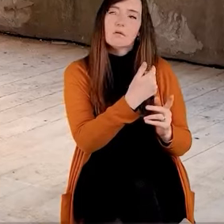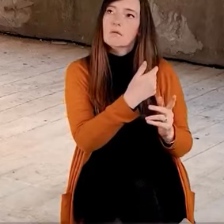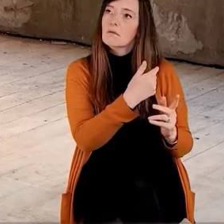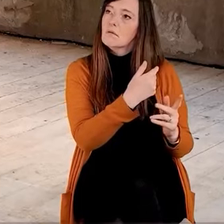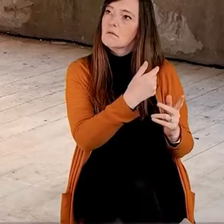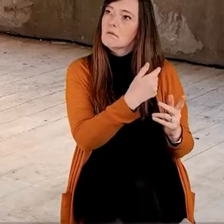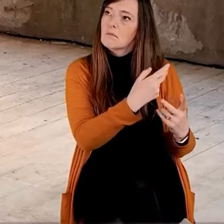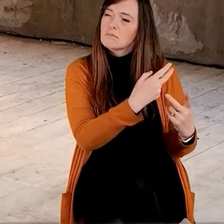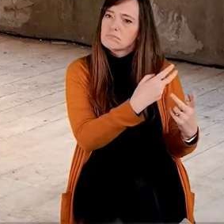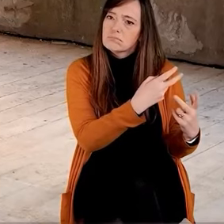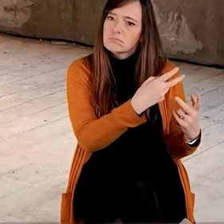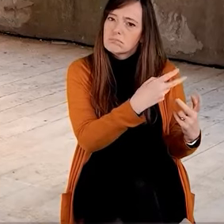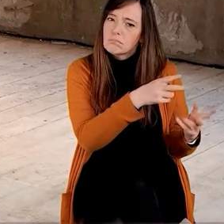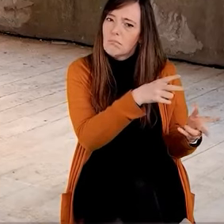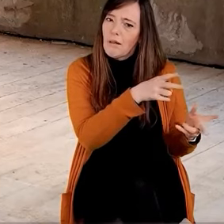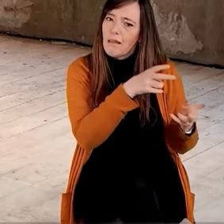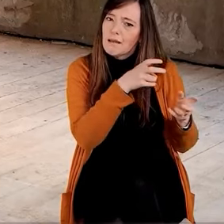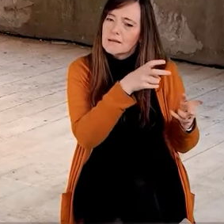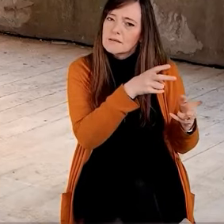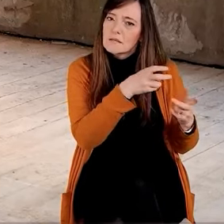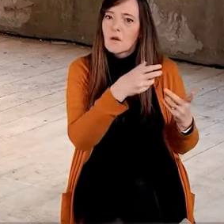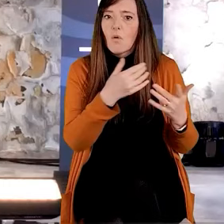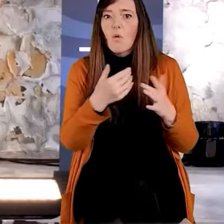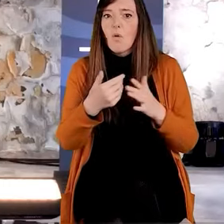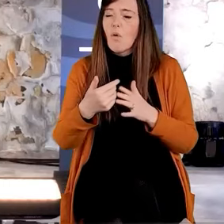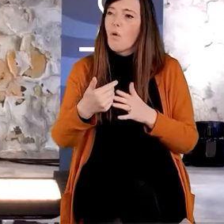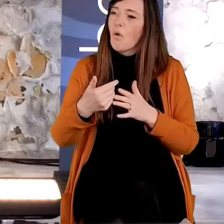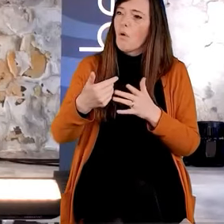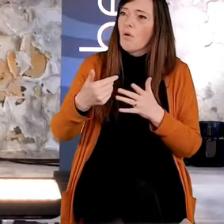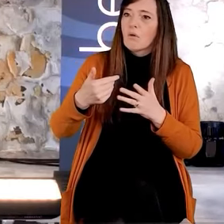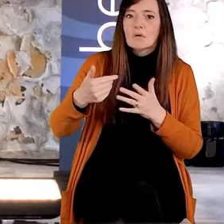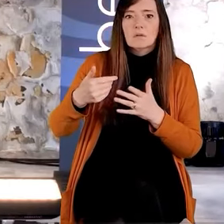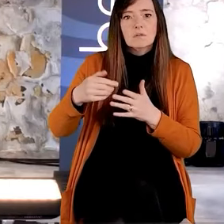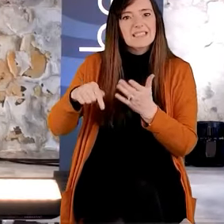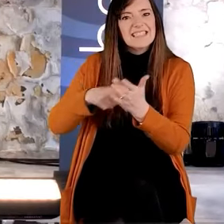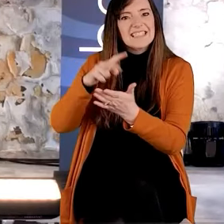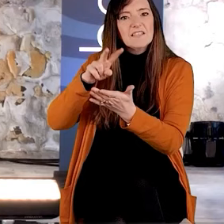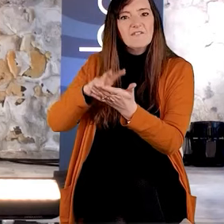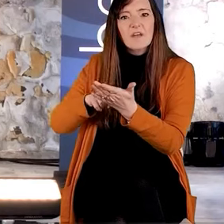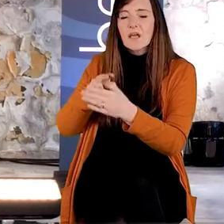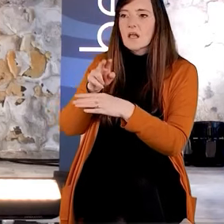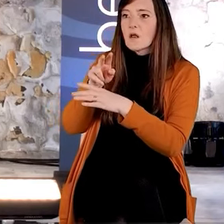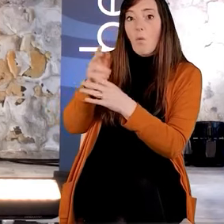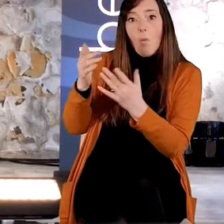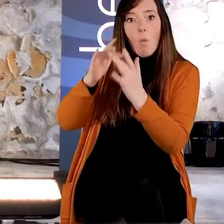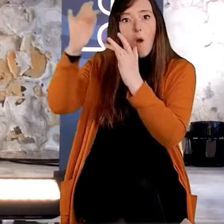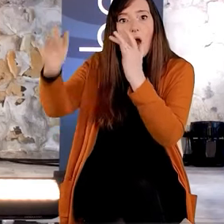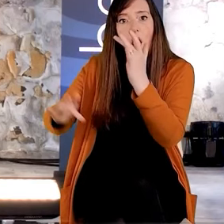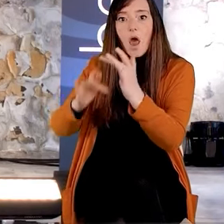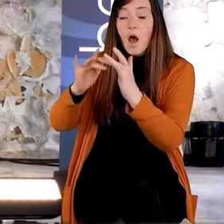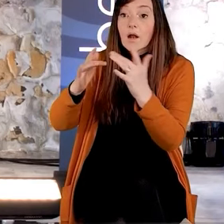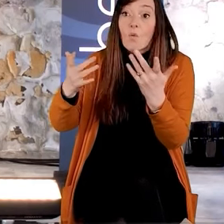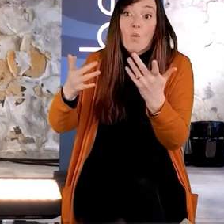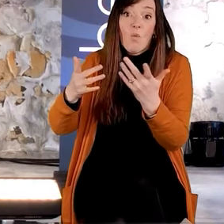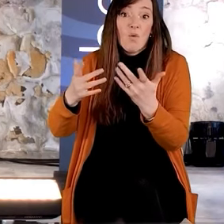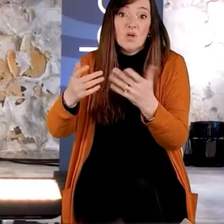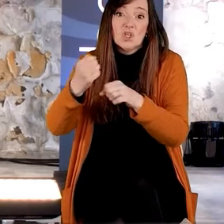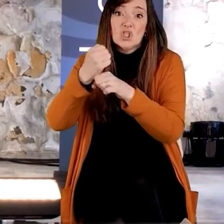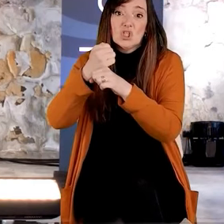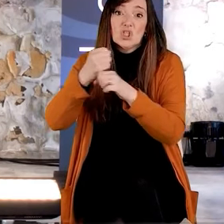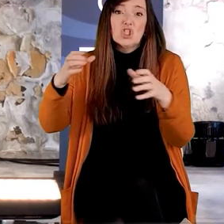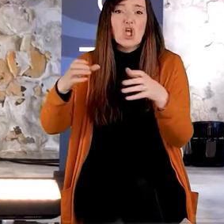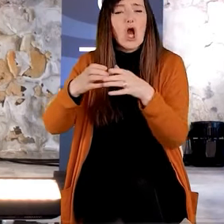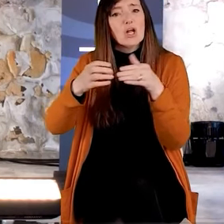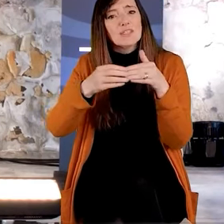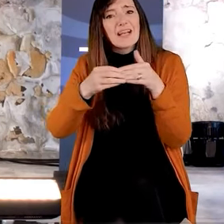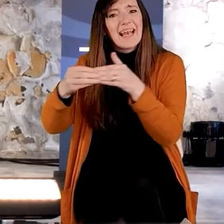watch them on a chat show, you read them in a blog, you hear them on a podcast, you listen to them on a TED talk, perhaps even a pastor or a church